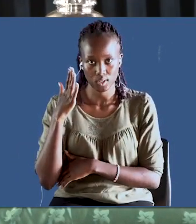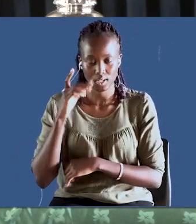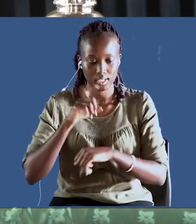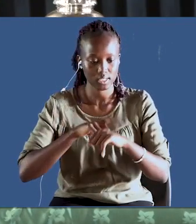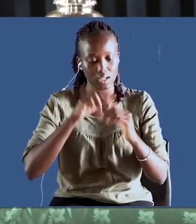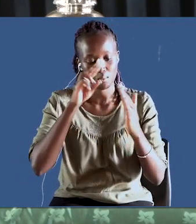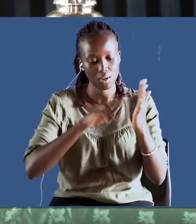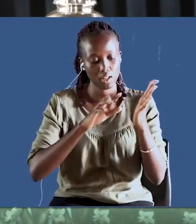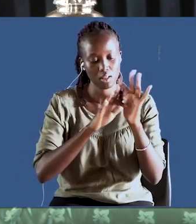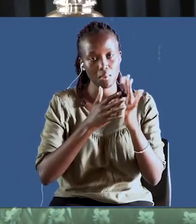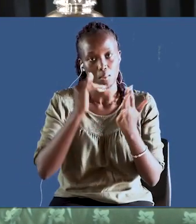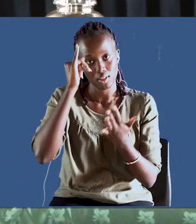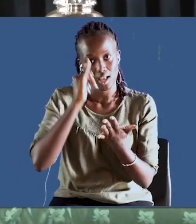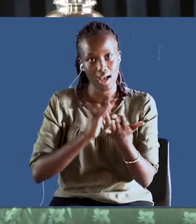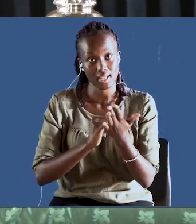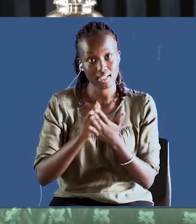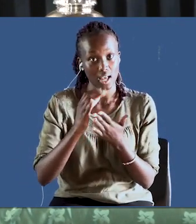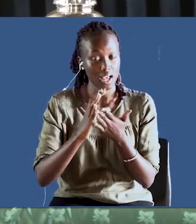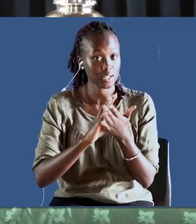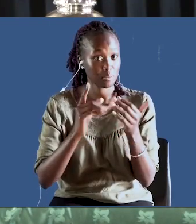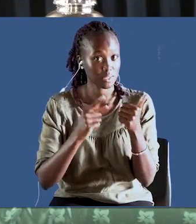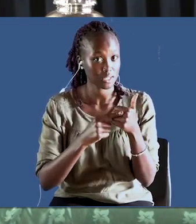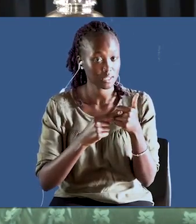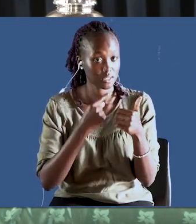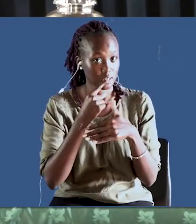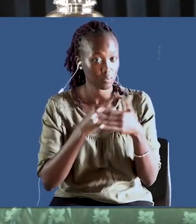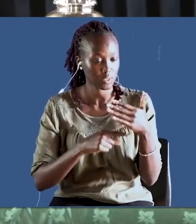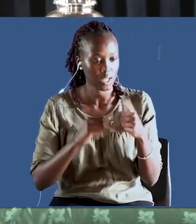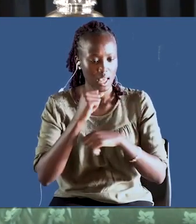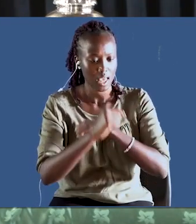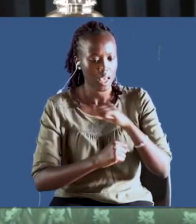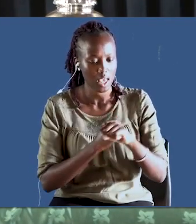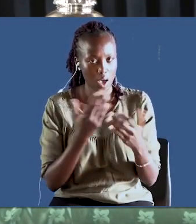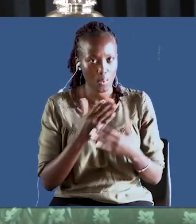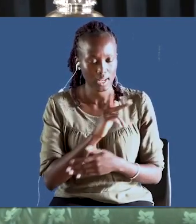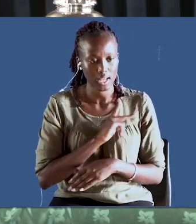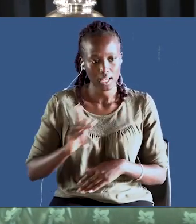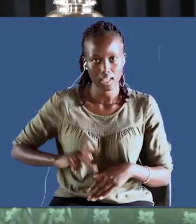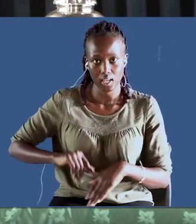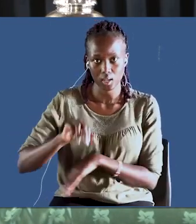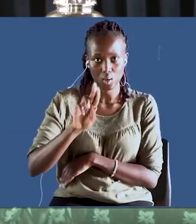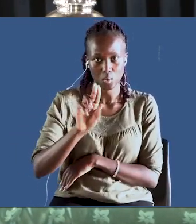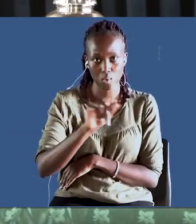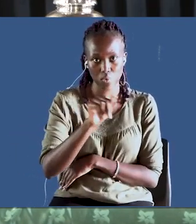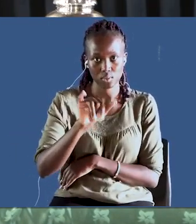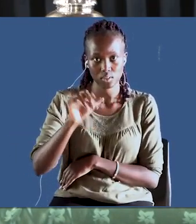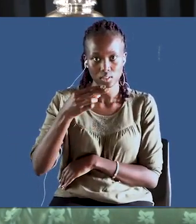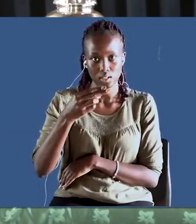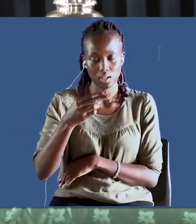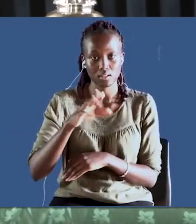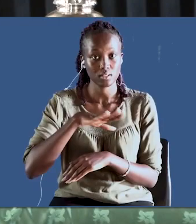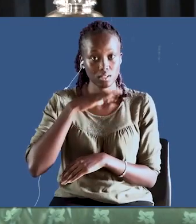Isaiah chapter 6, the Bible says that in the year that King Uzziah died, I saw the